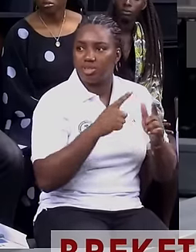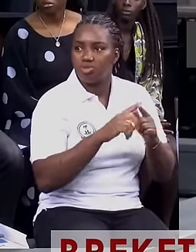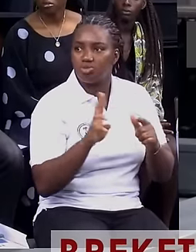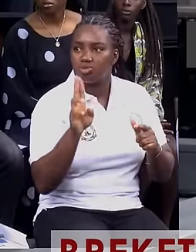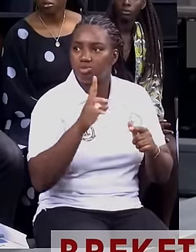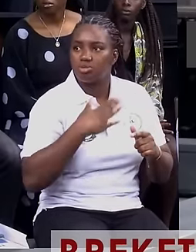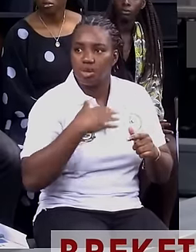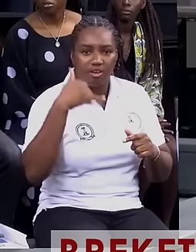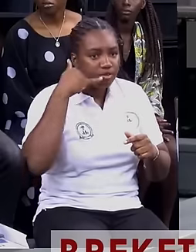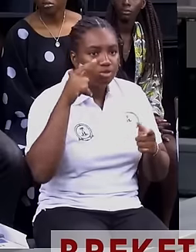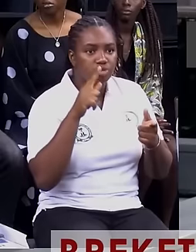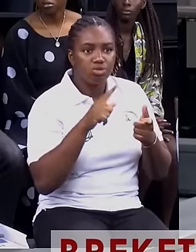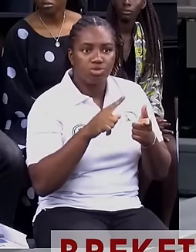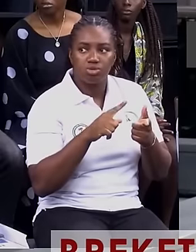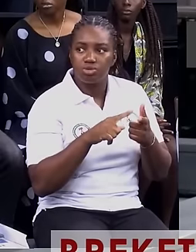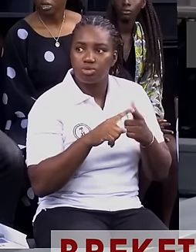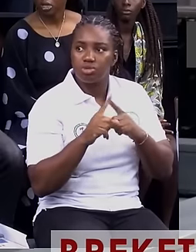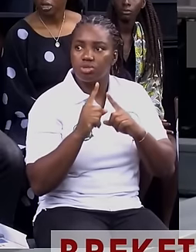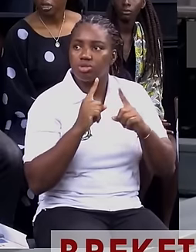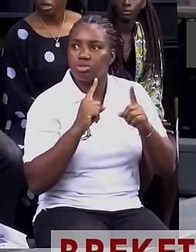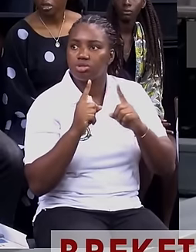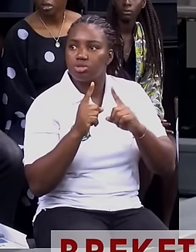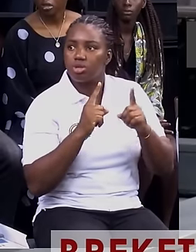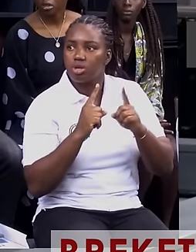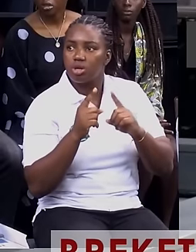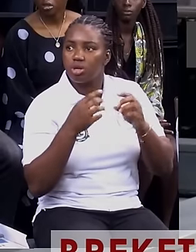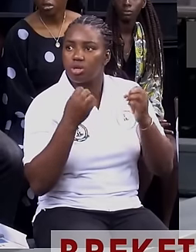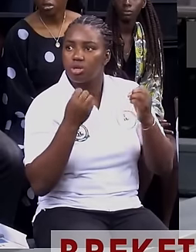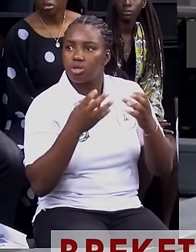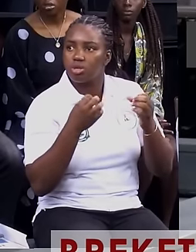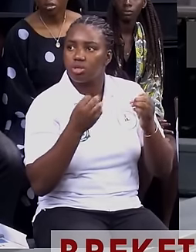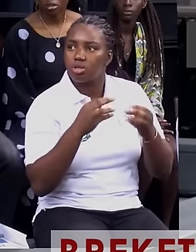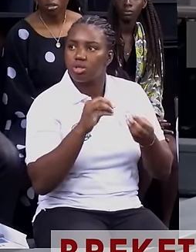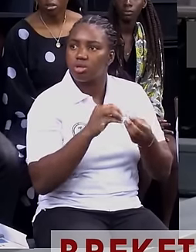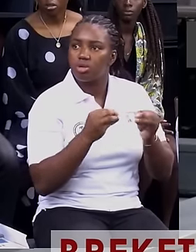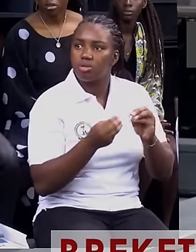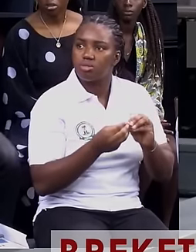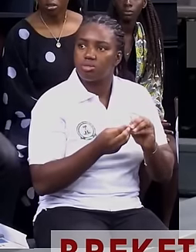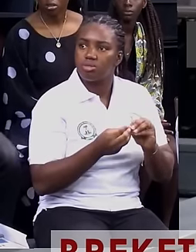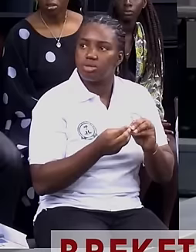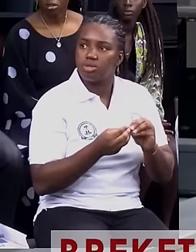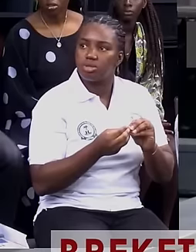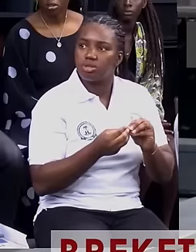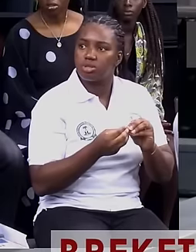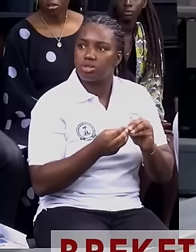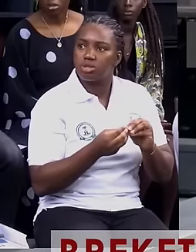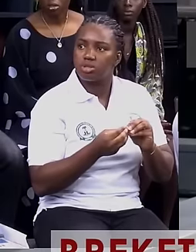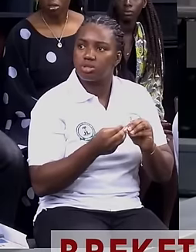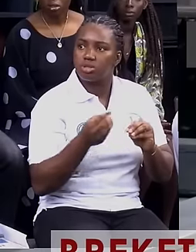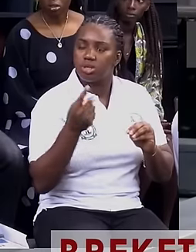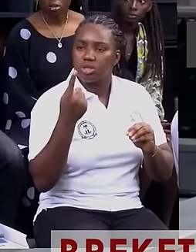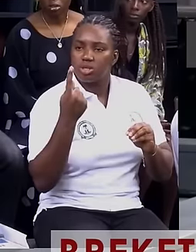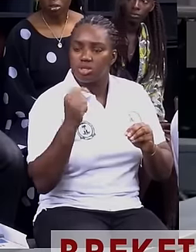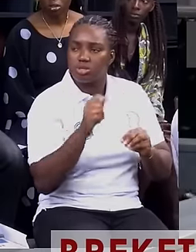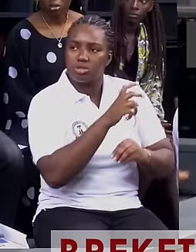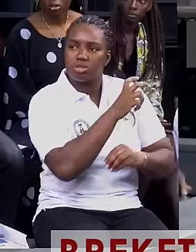chat many ladies for this same job. They've done a lot. Sir, they've not done CPFCT for me. They've not done anything